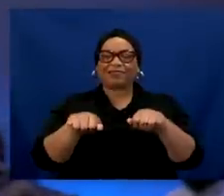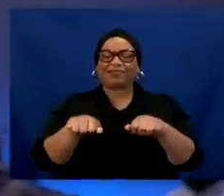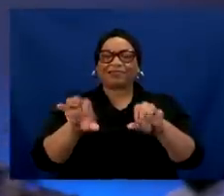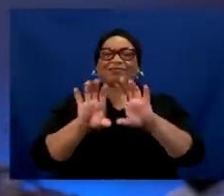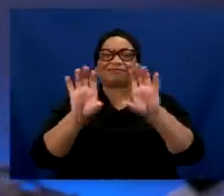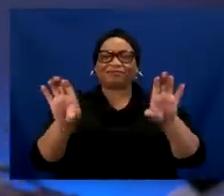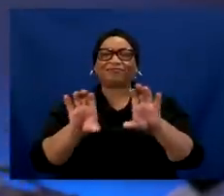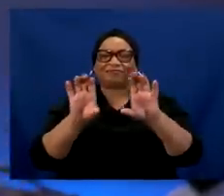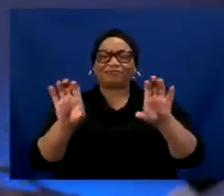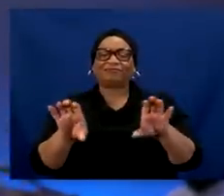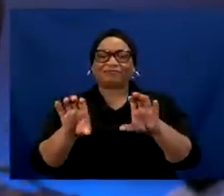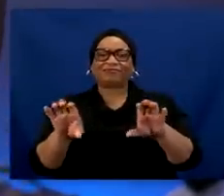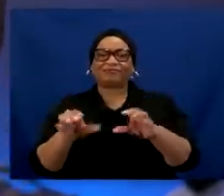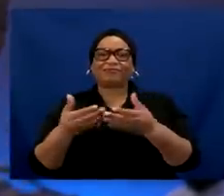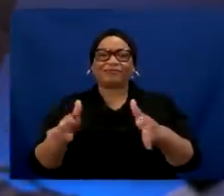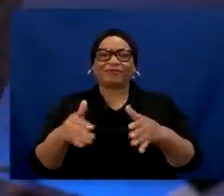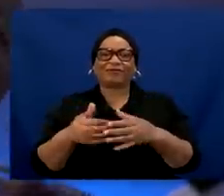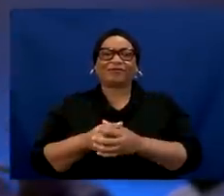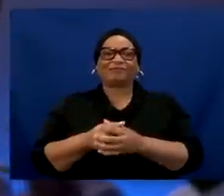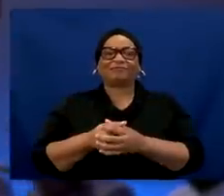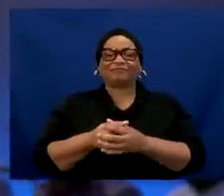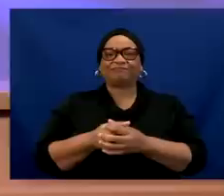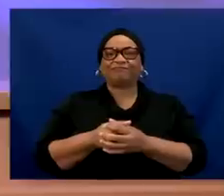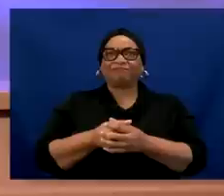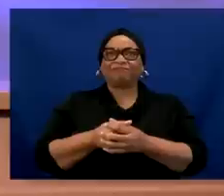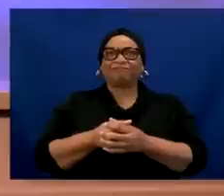can do it.